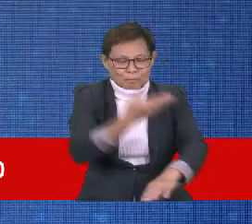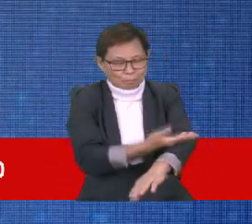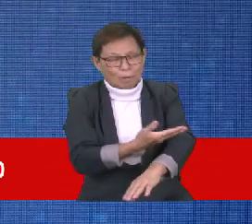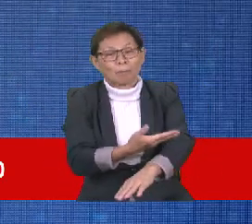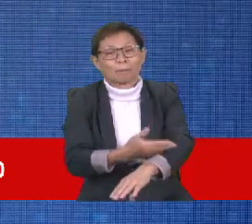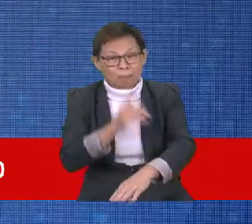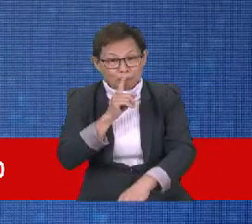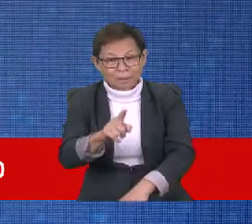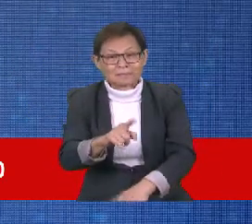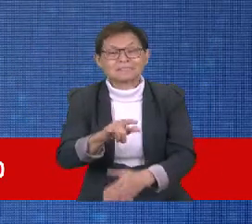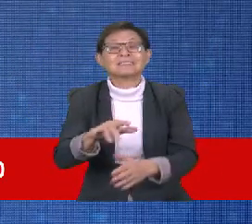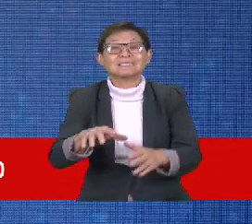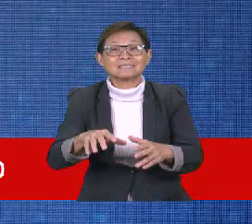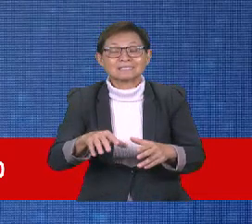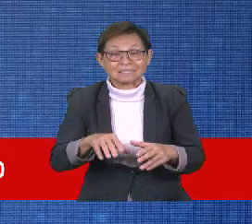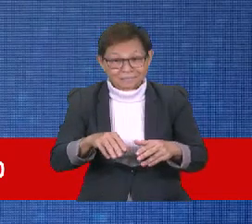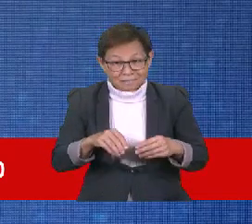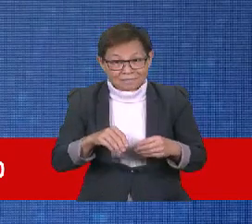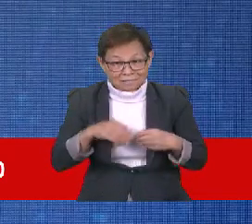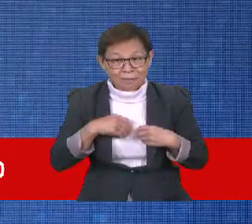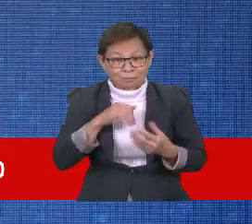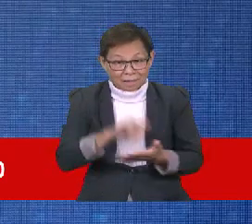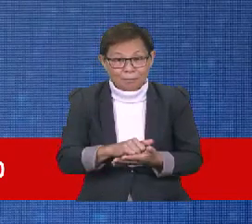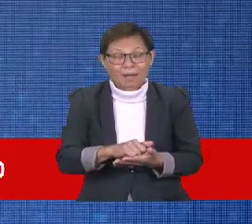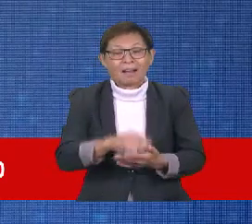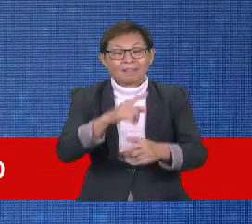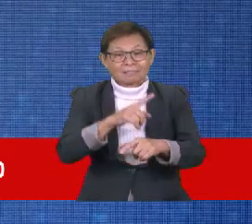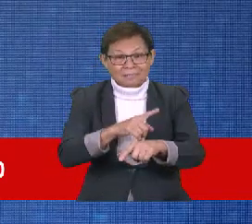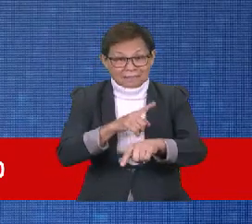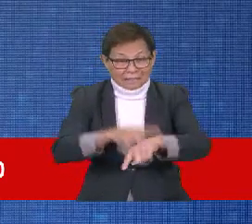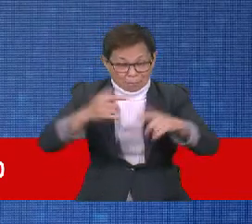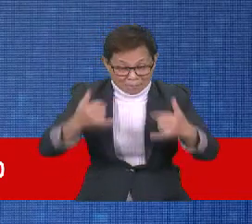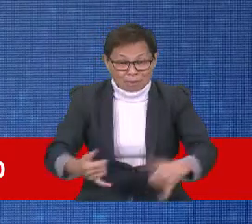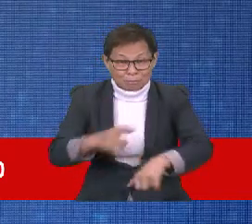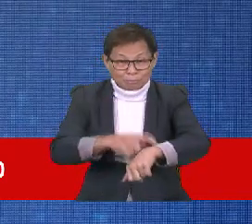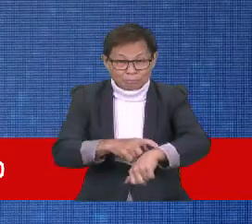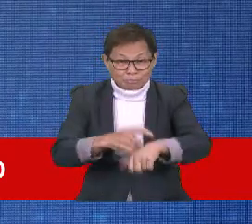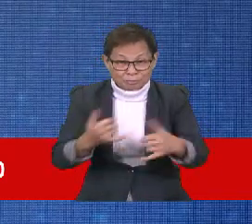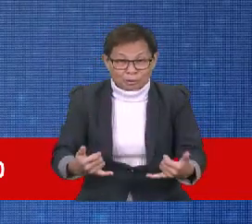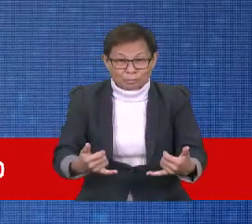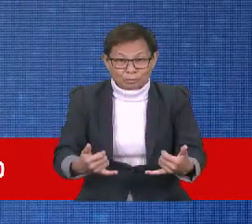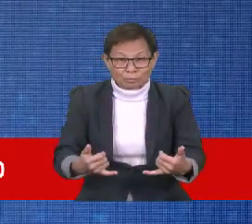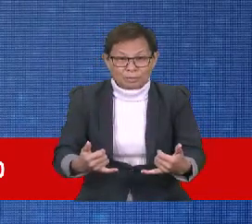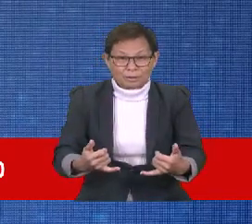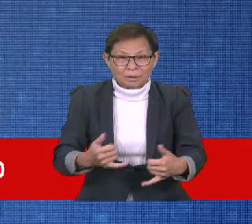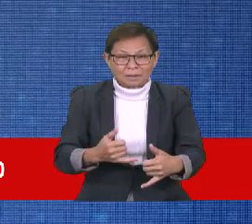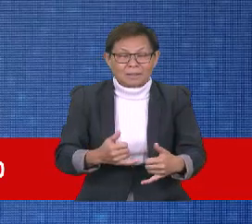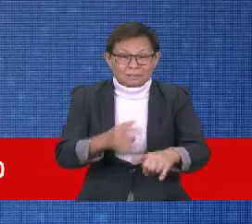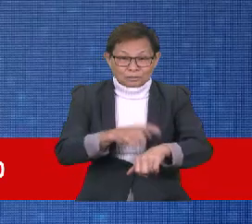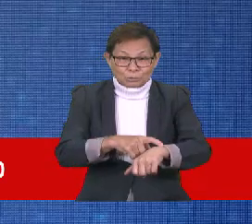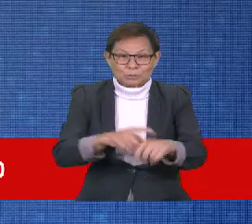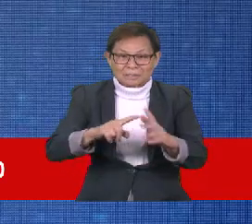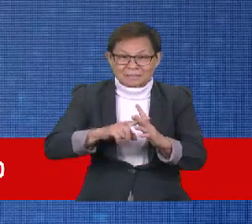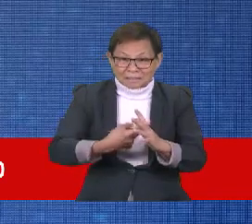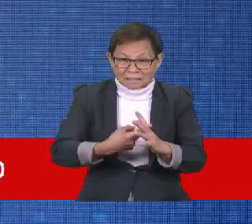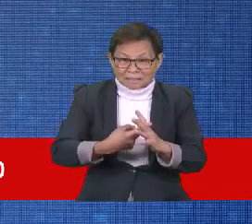cognizance of that and try to relieve the initial spirit, the idealism,